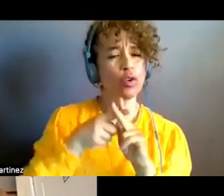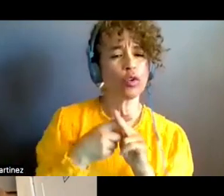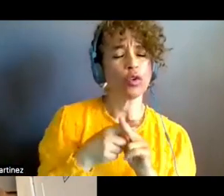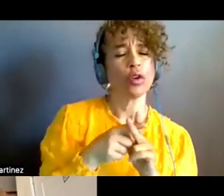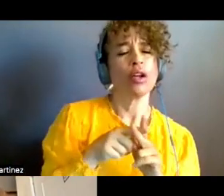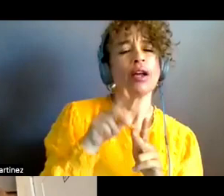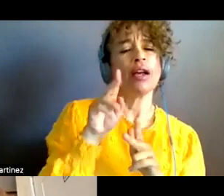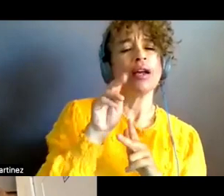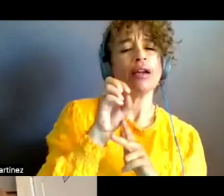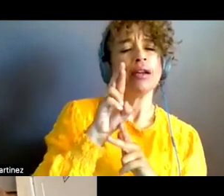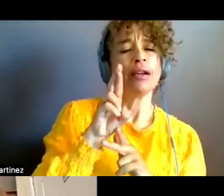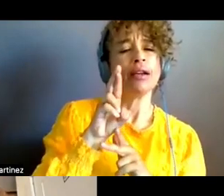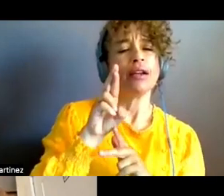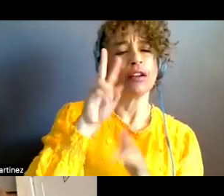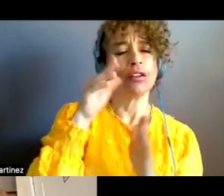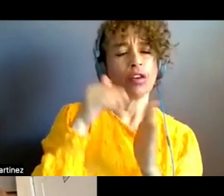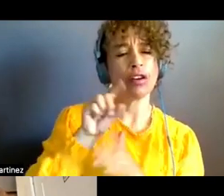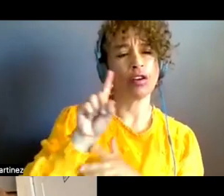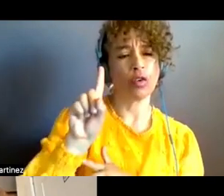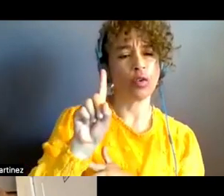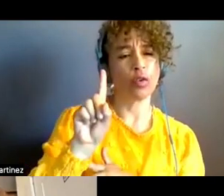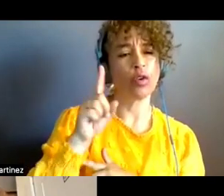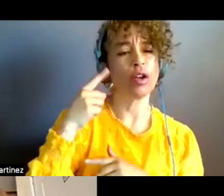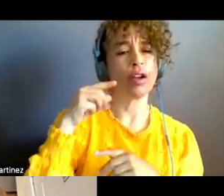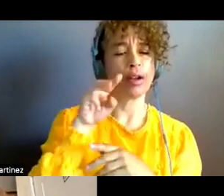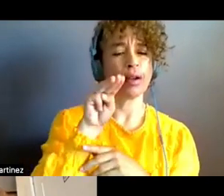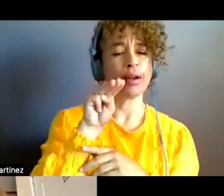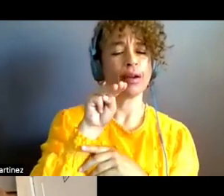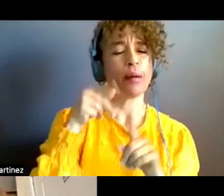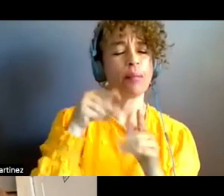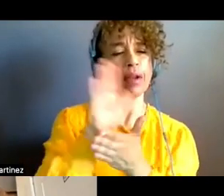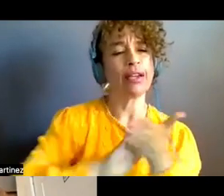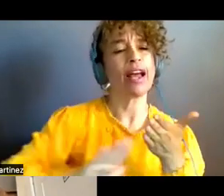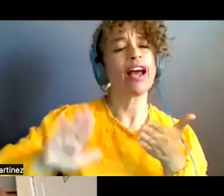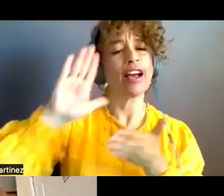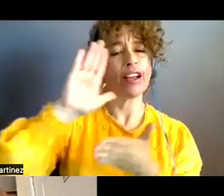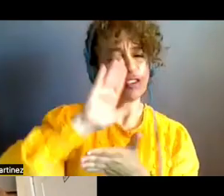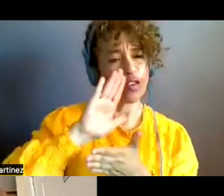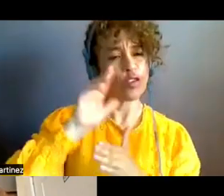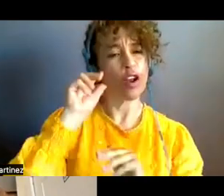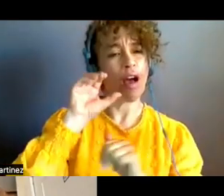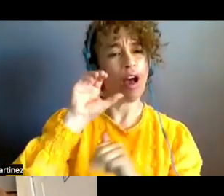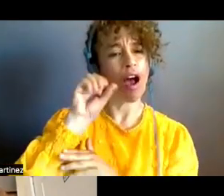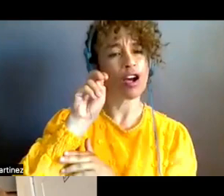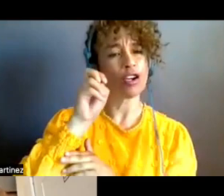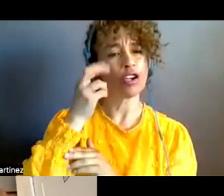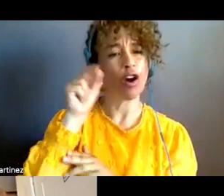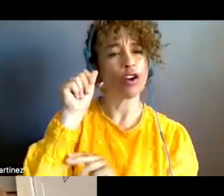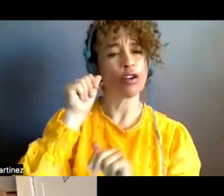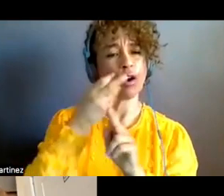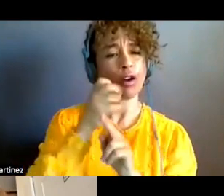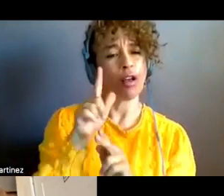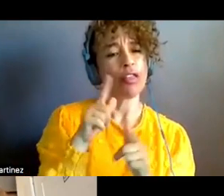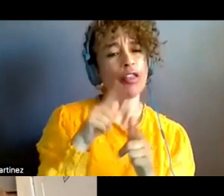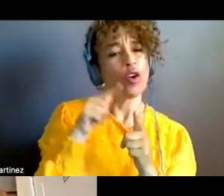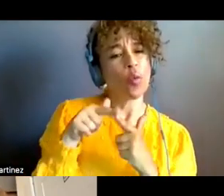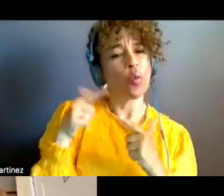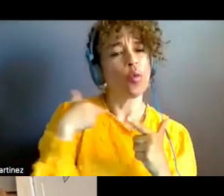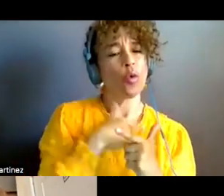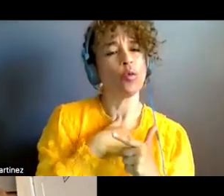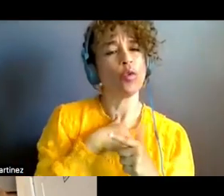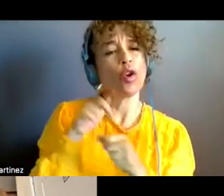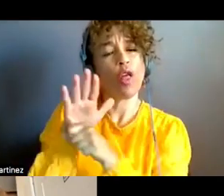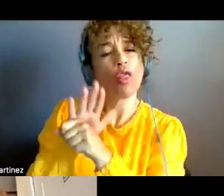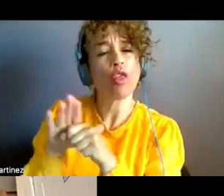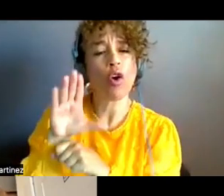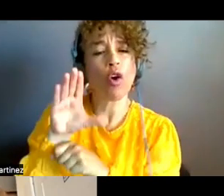Bedford. I say 2001, because that was our main campus and the only campus that had a concert hall. And then when we have Lowell campus,